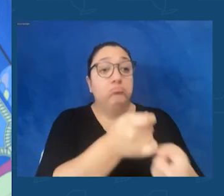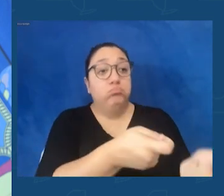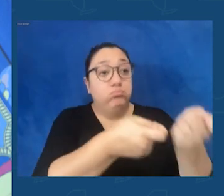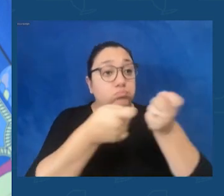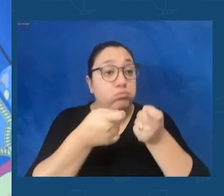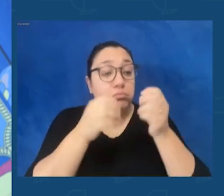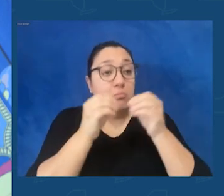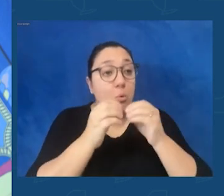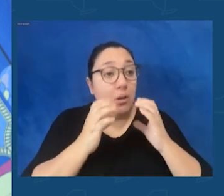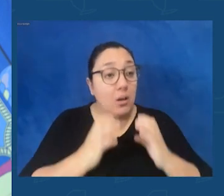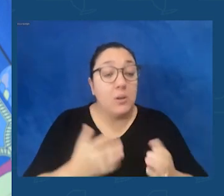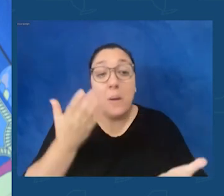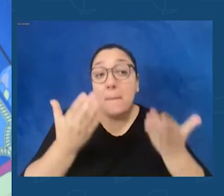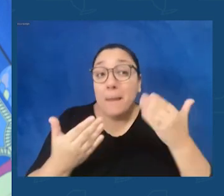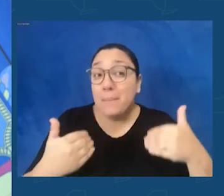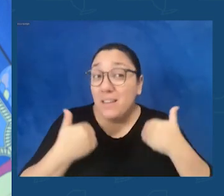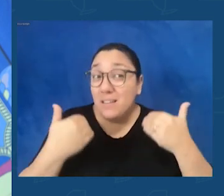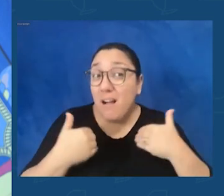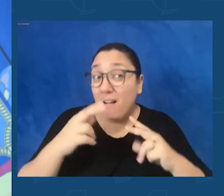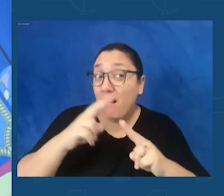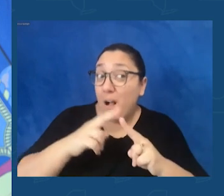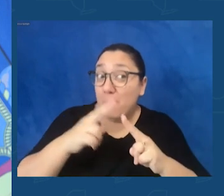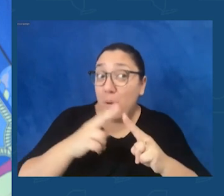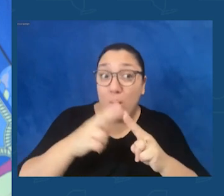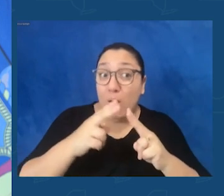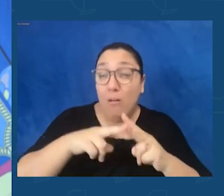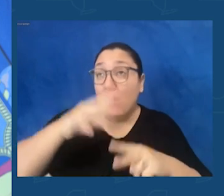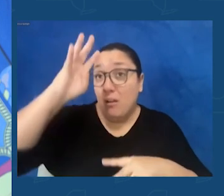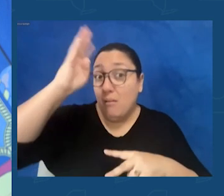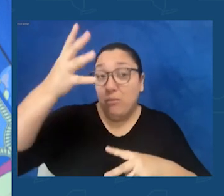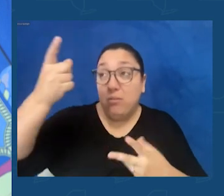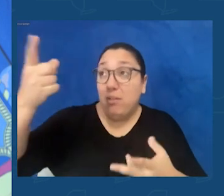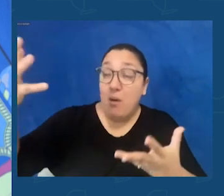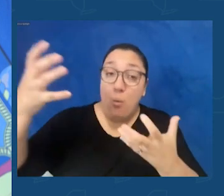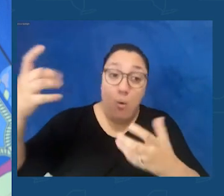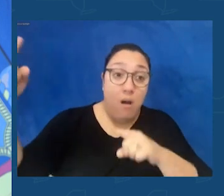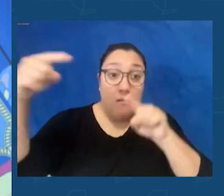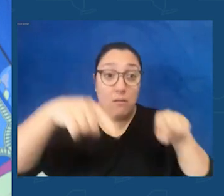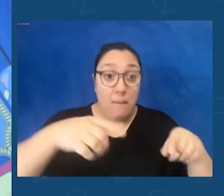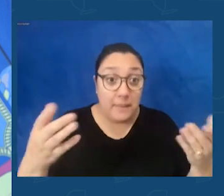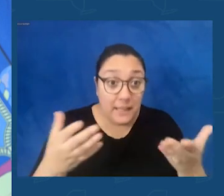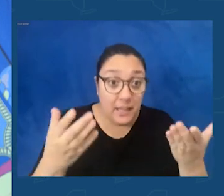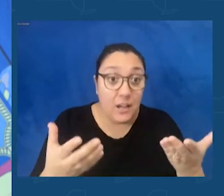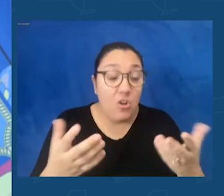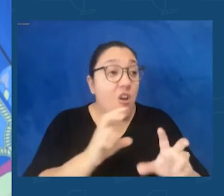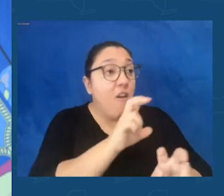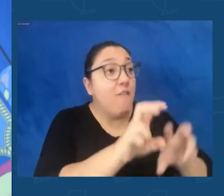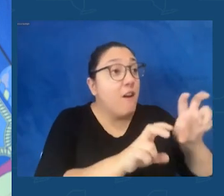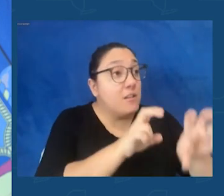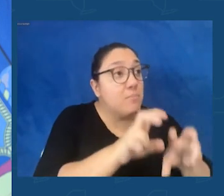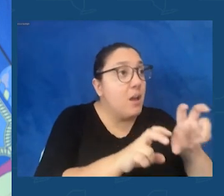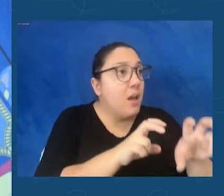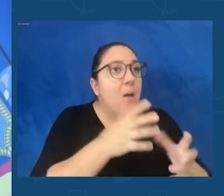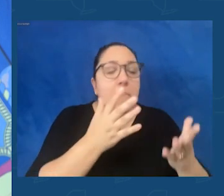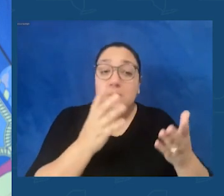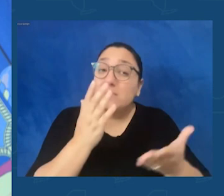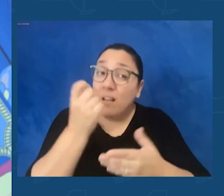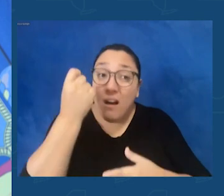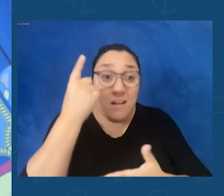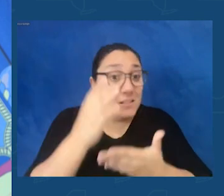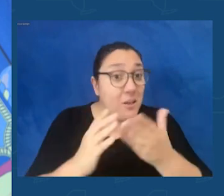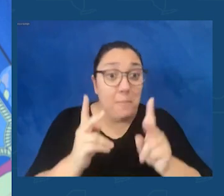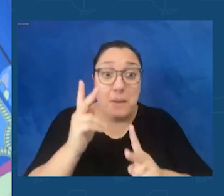couple deciding where they want to live. You know, as we make these investments, people say, no, there's no other place I want to be. It is so amazing